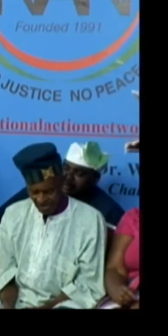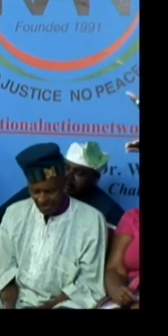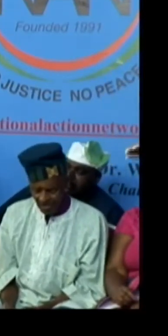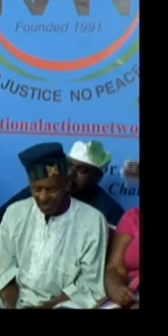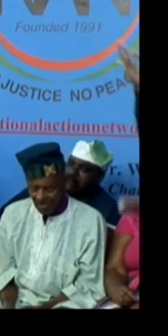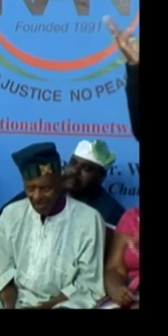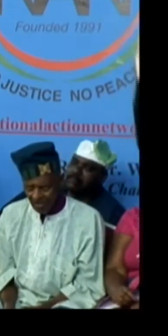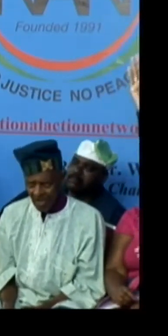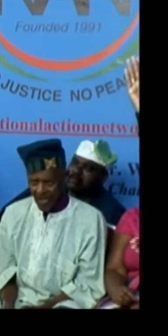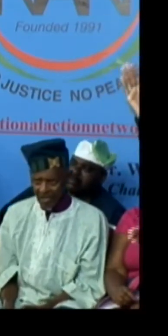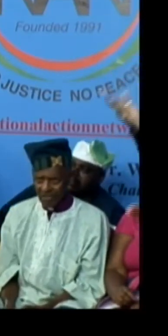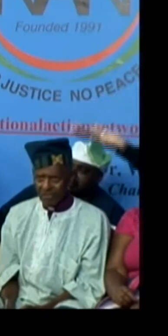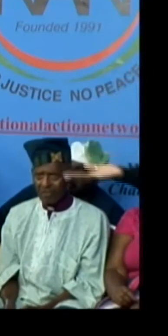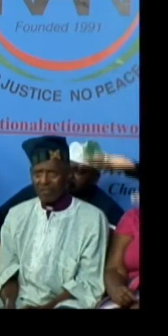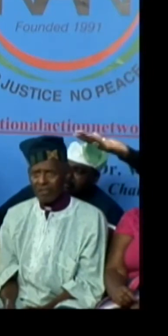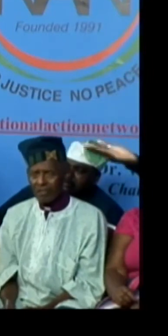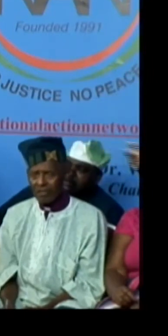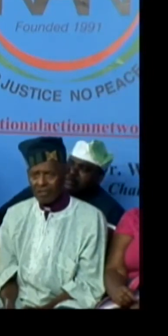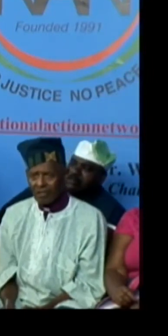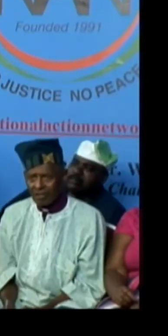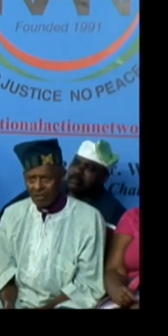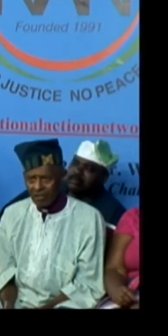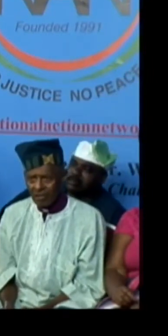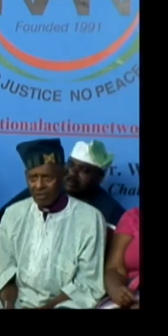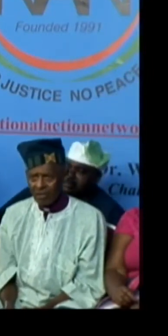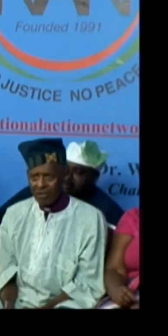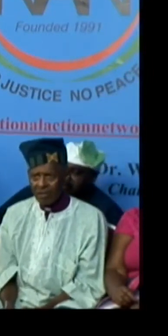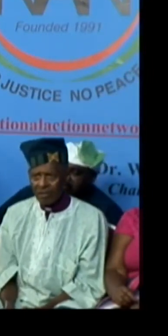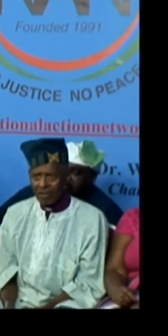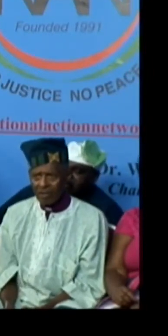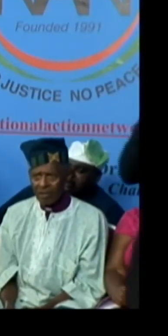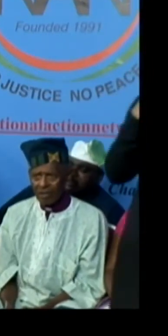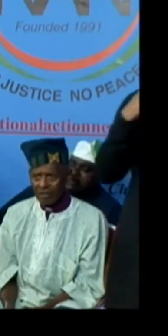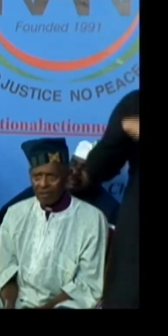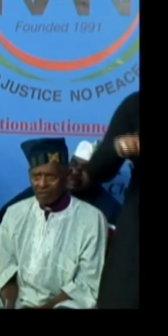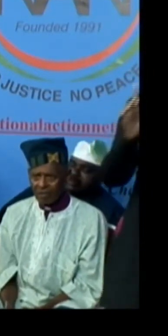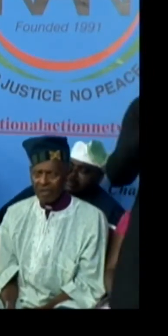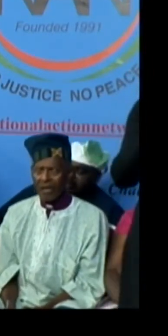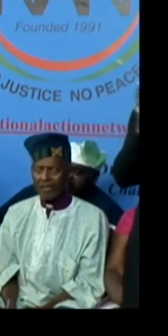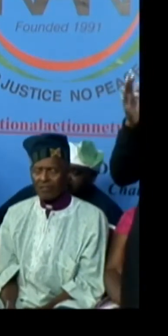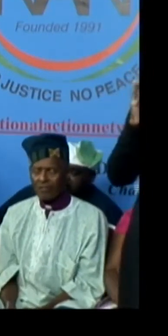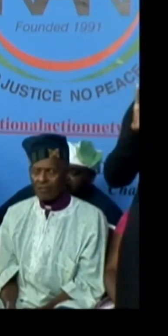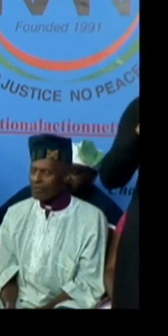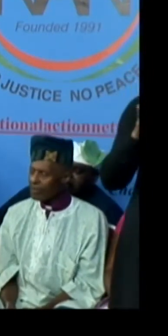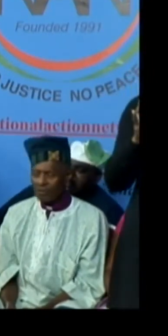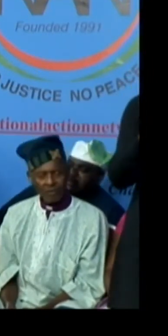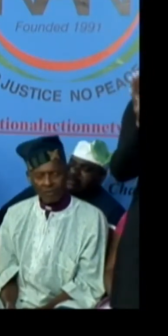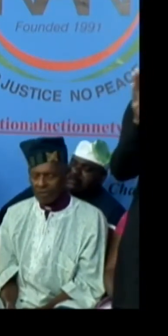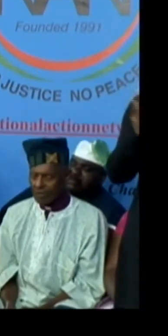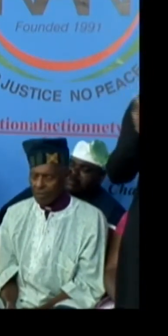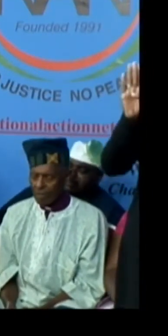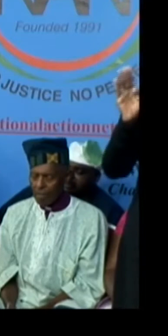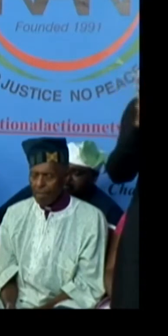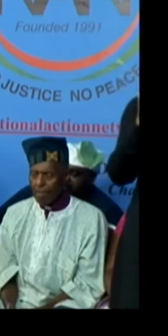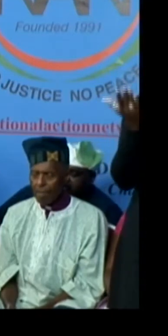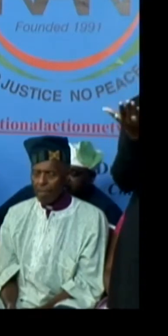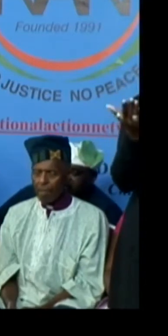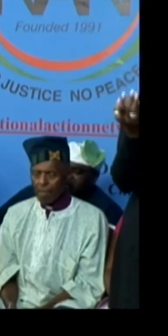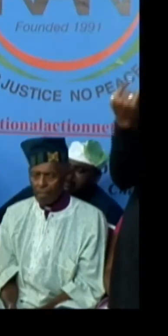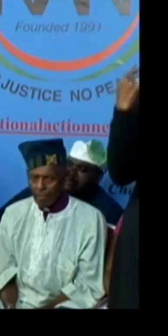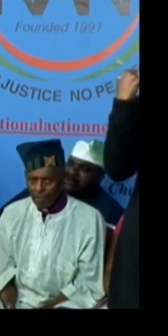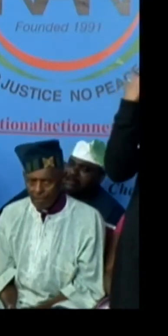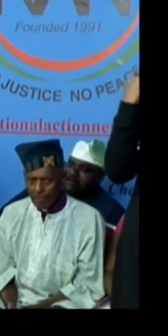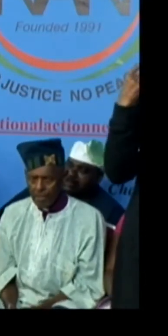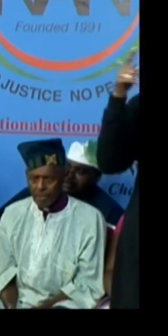I will heal the land. I've come to tell you every adversary is an example of the